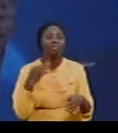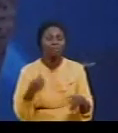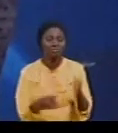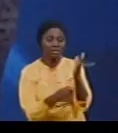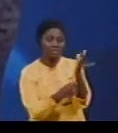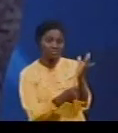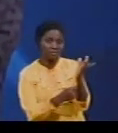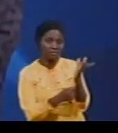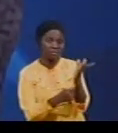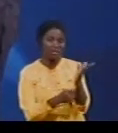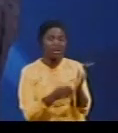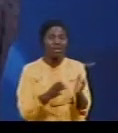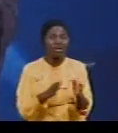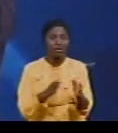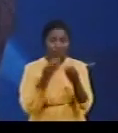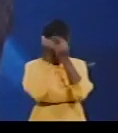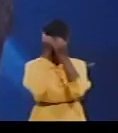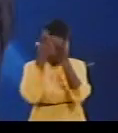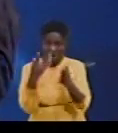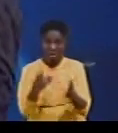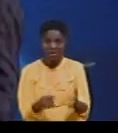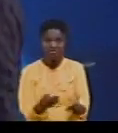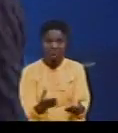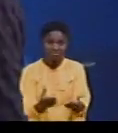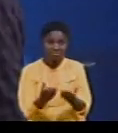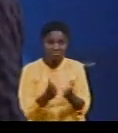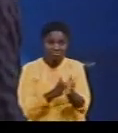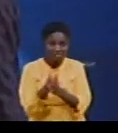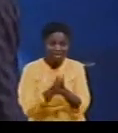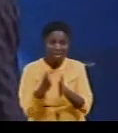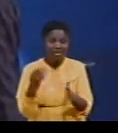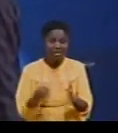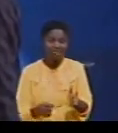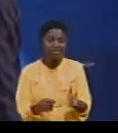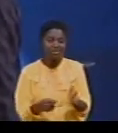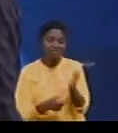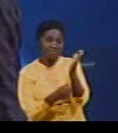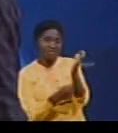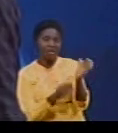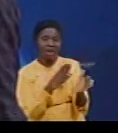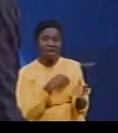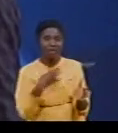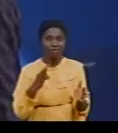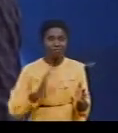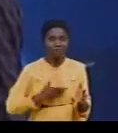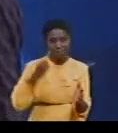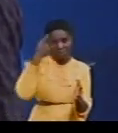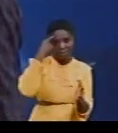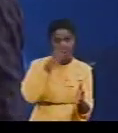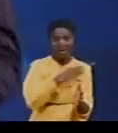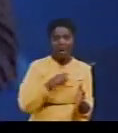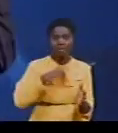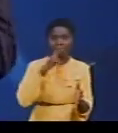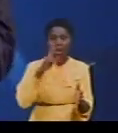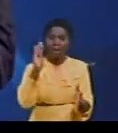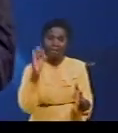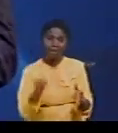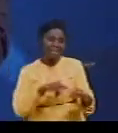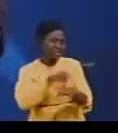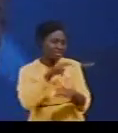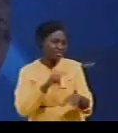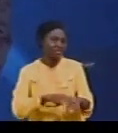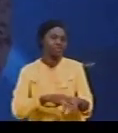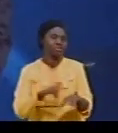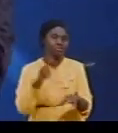the desires of the flesh and of the mind. And we were by nature, not by influence,